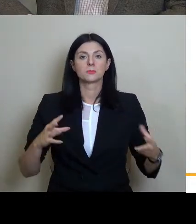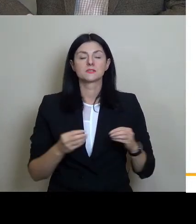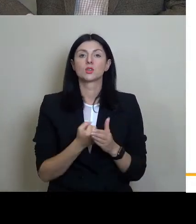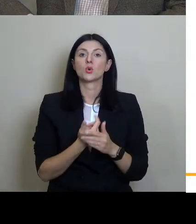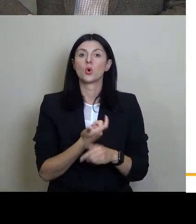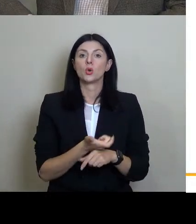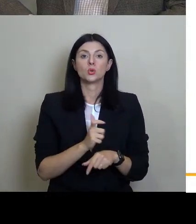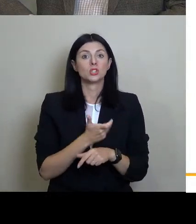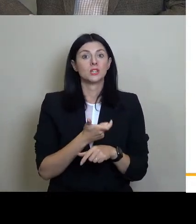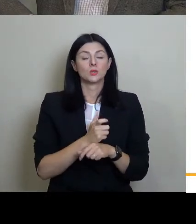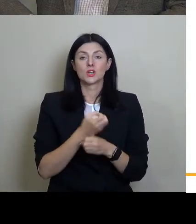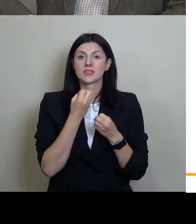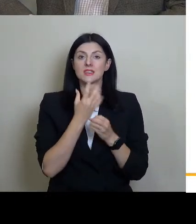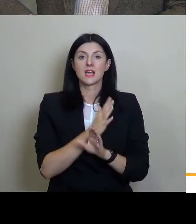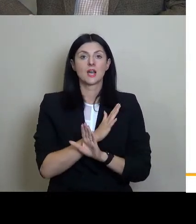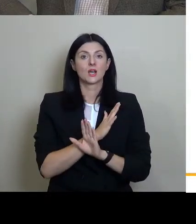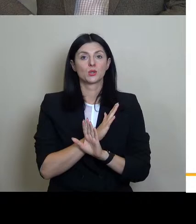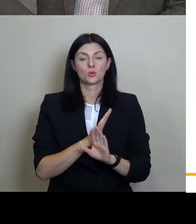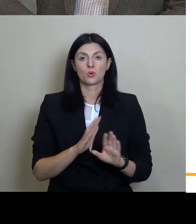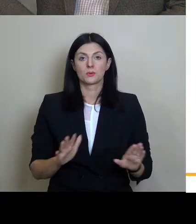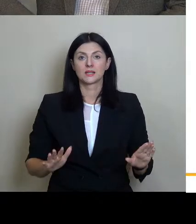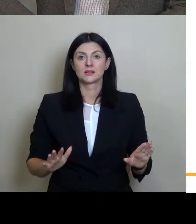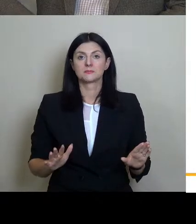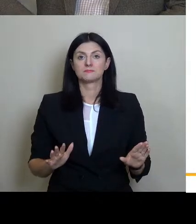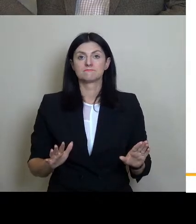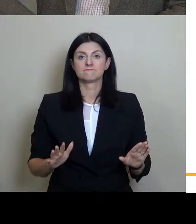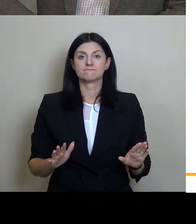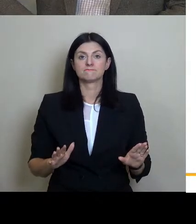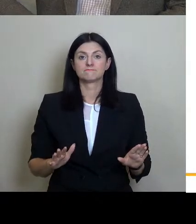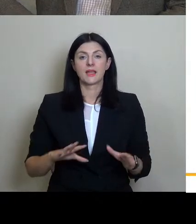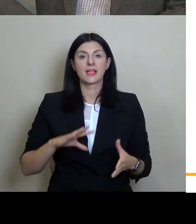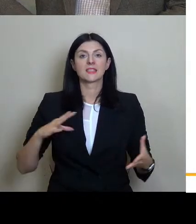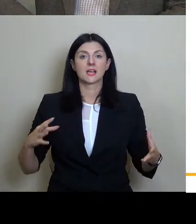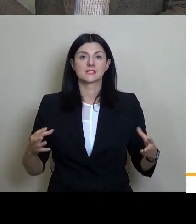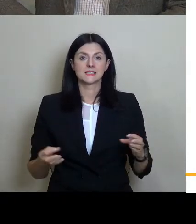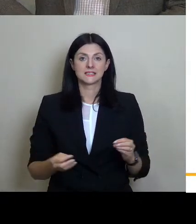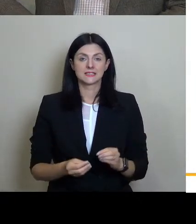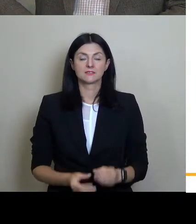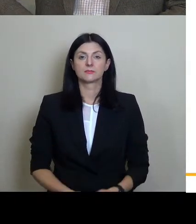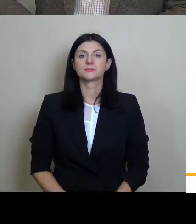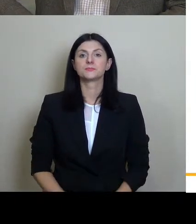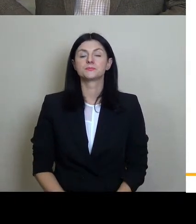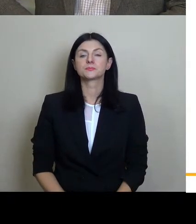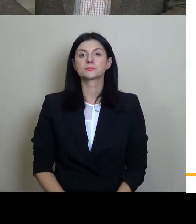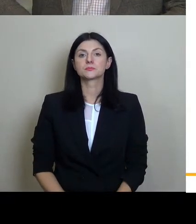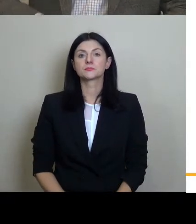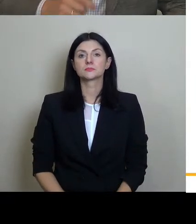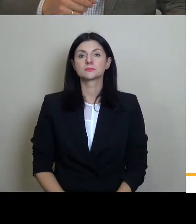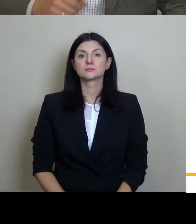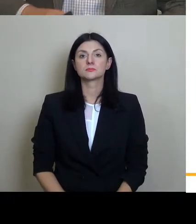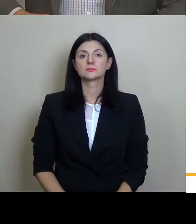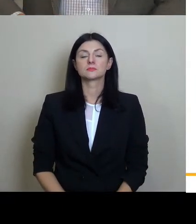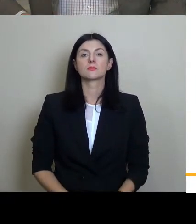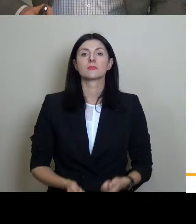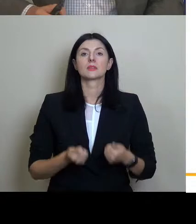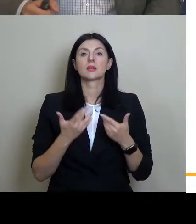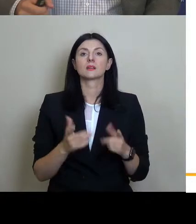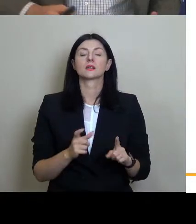counting might bring about very negative results and very negative